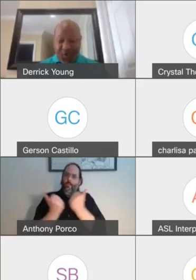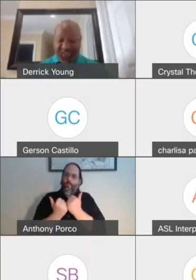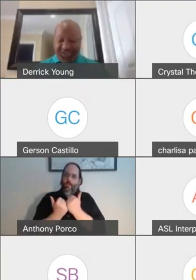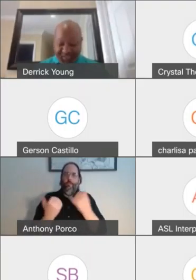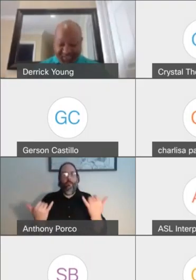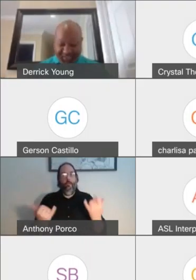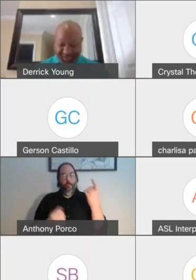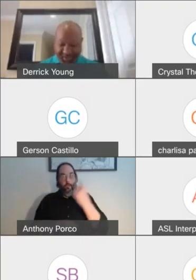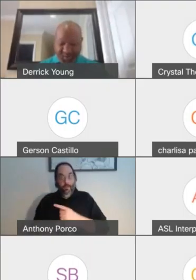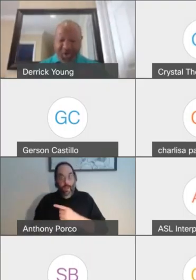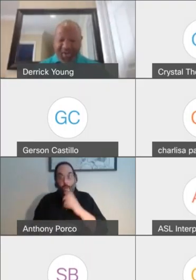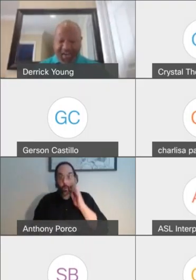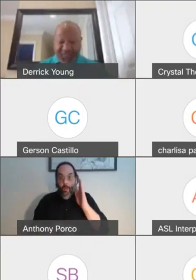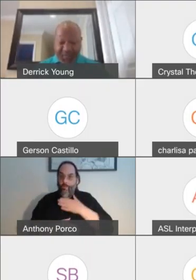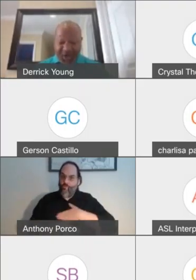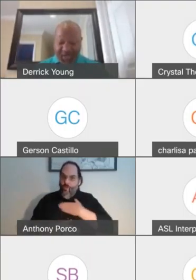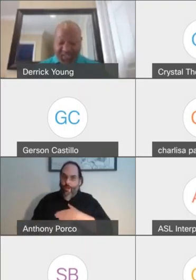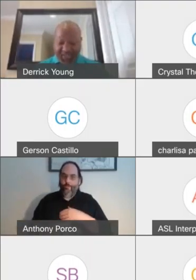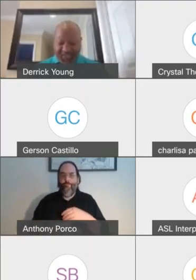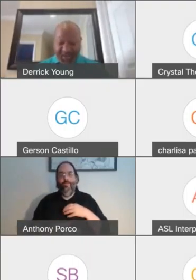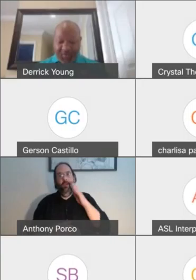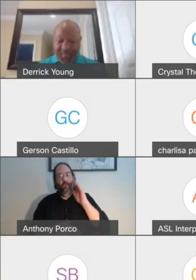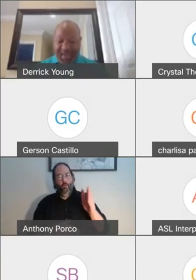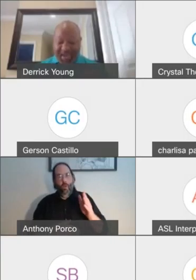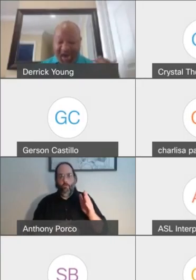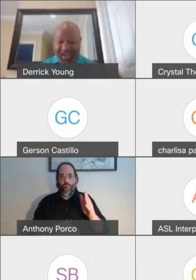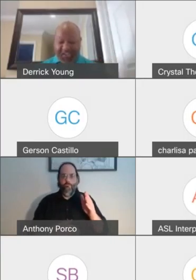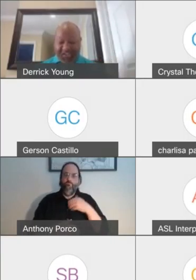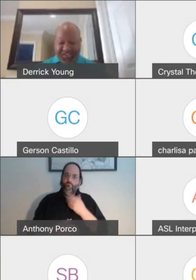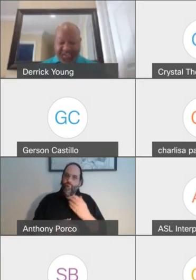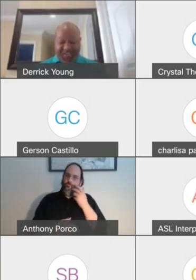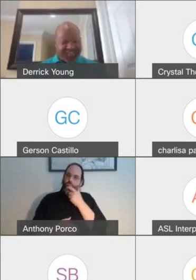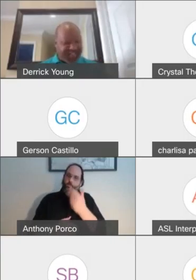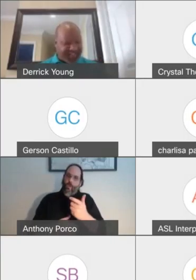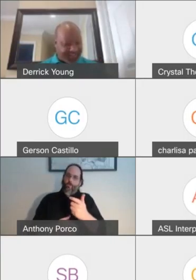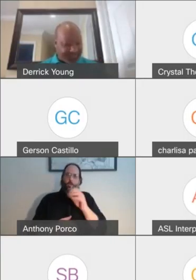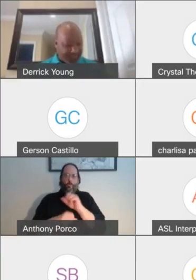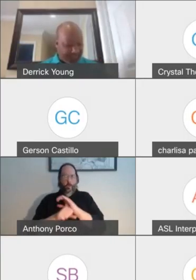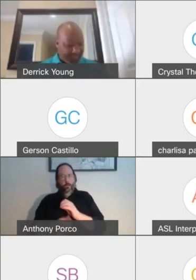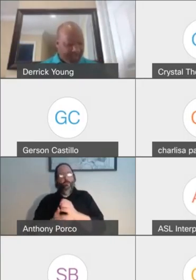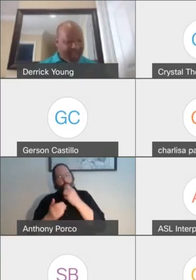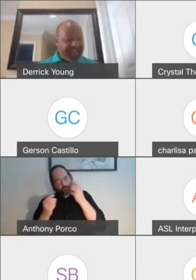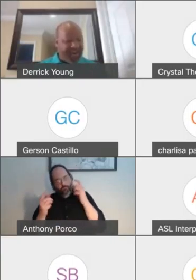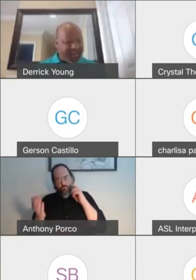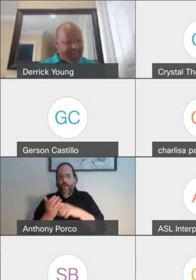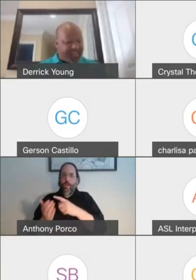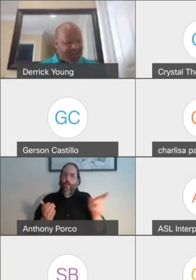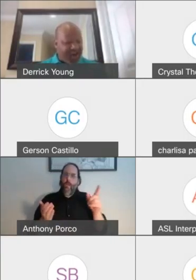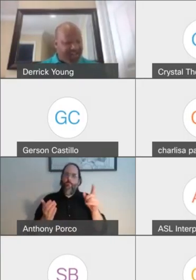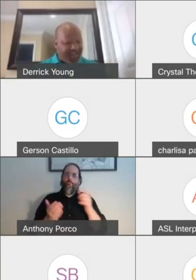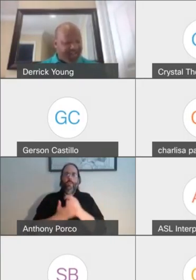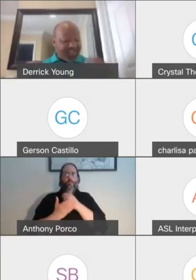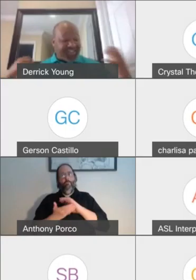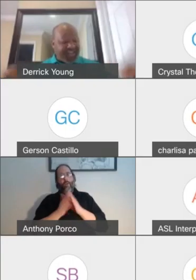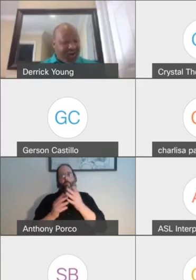in for a treat. We want to hear from those colleagues who've made our agency a success. And here to get us